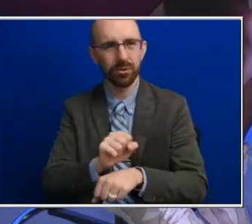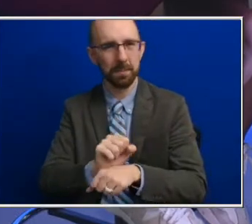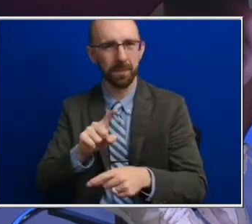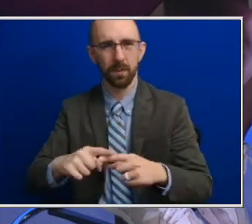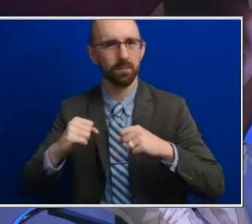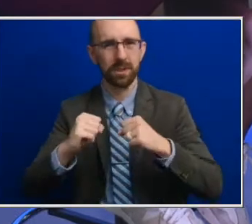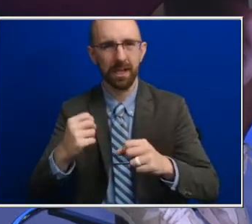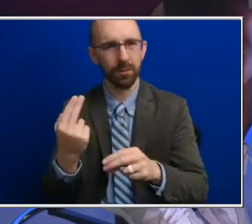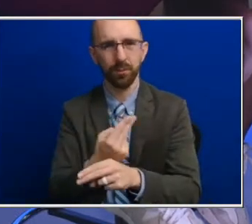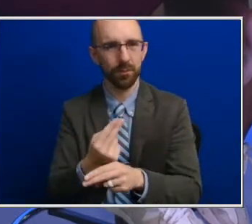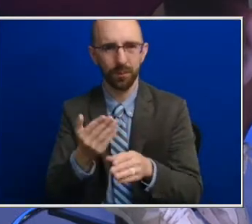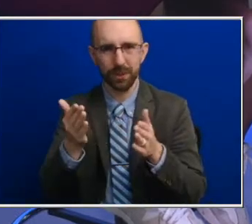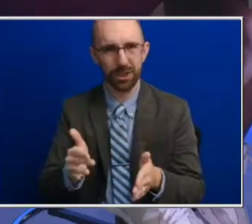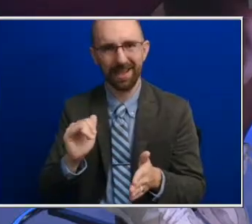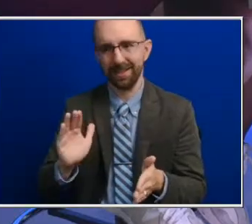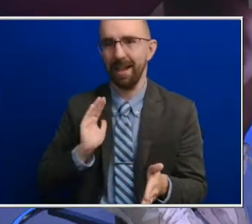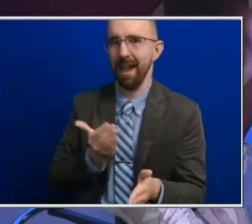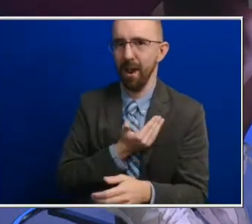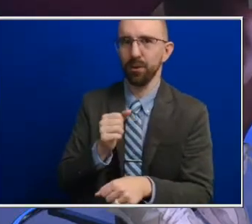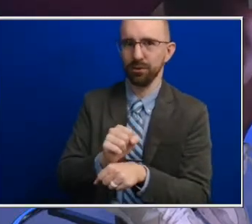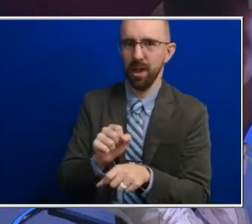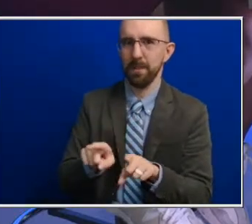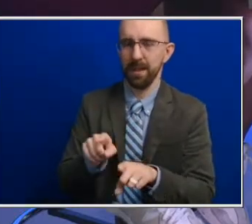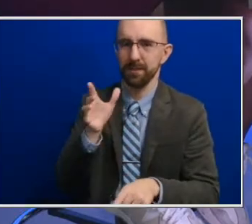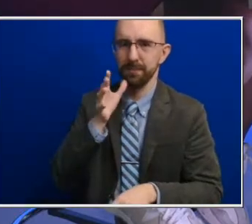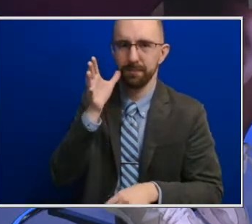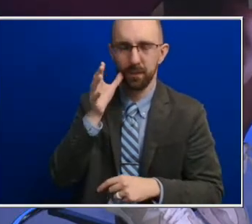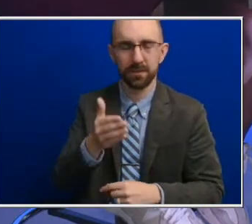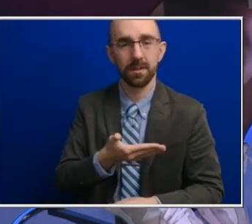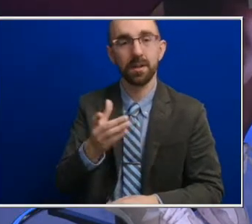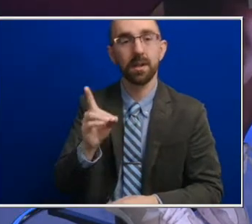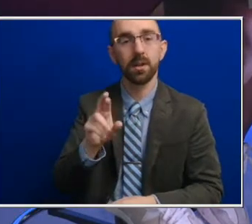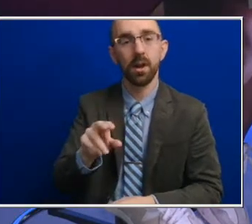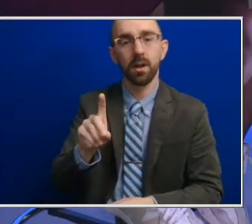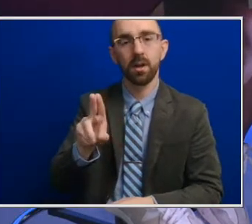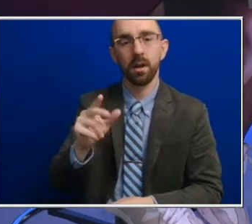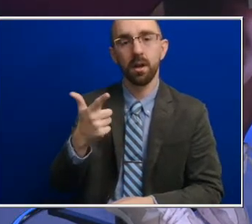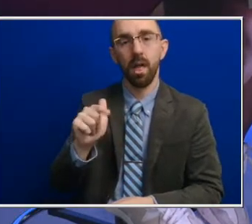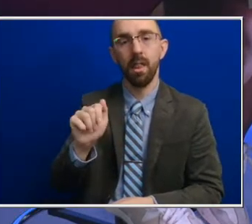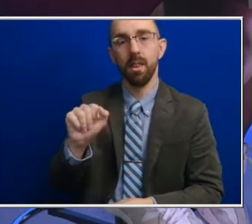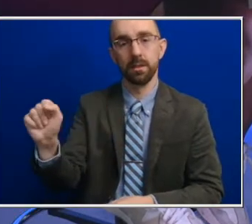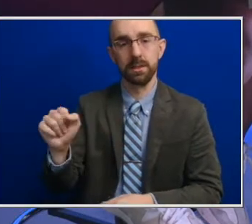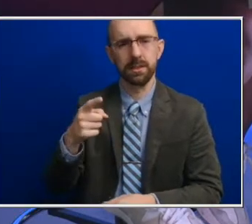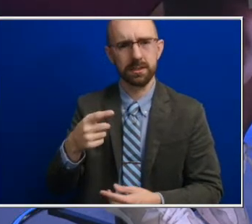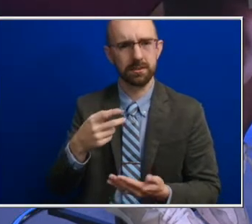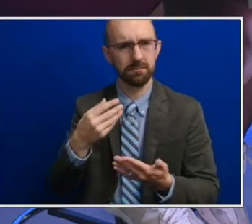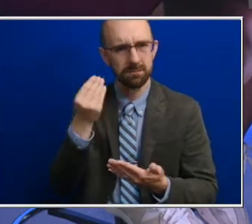That's our job as parents. Dr. Douglas, what would you tell young people who see this program?